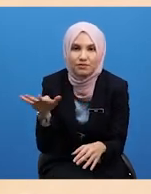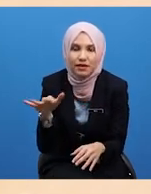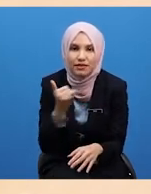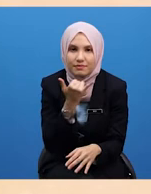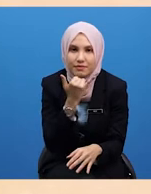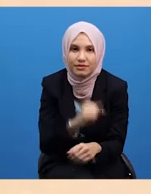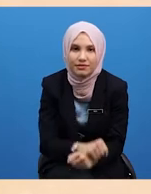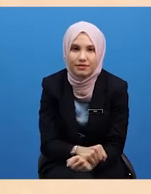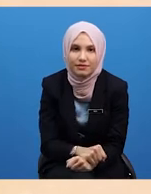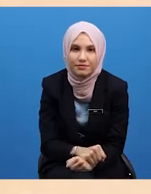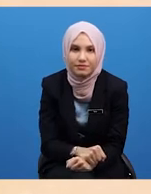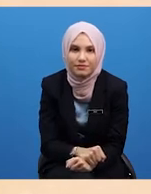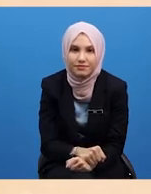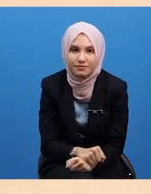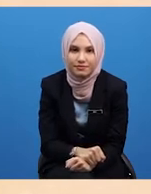and details wrong.